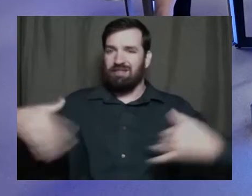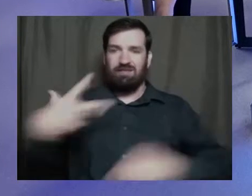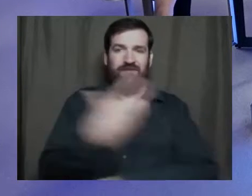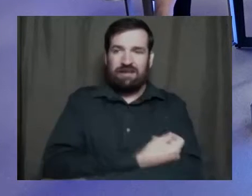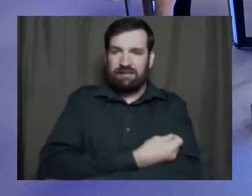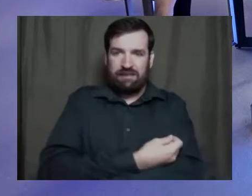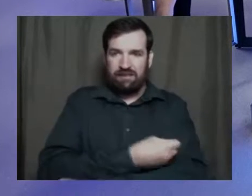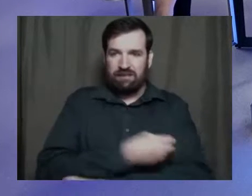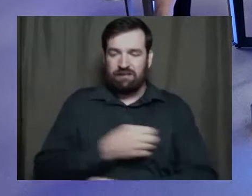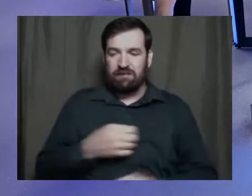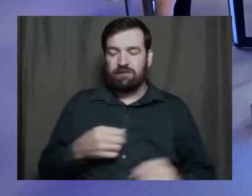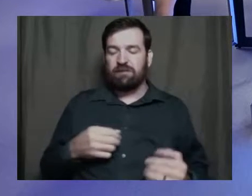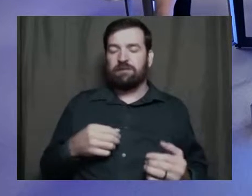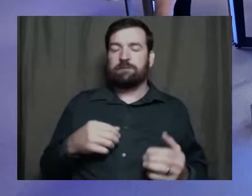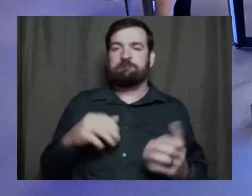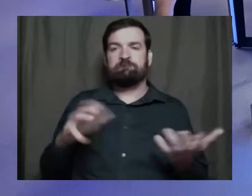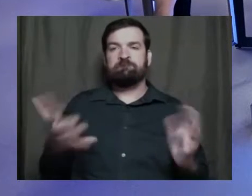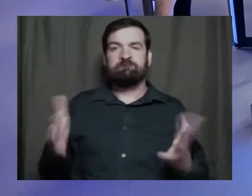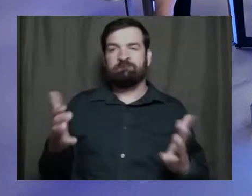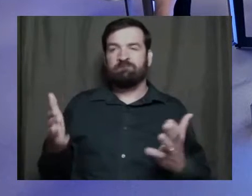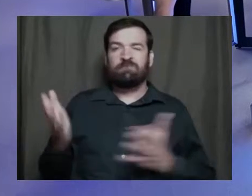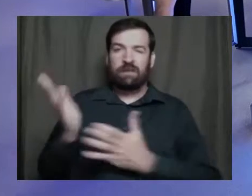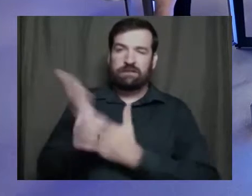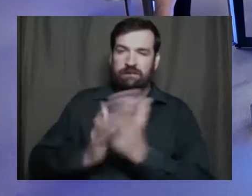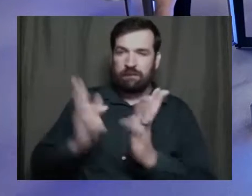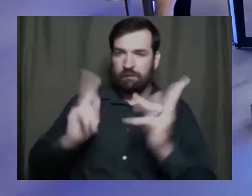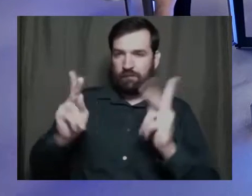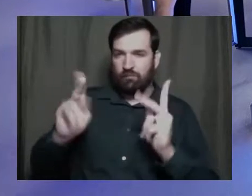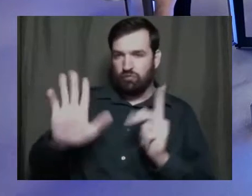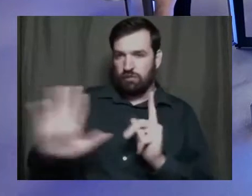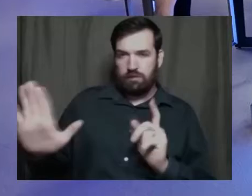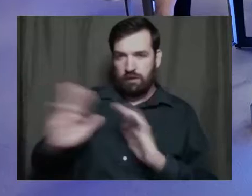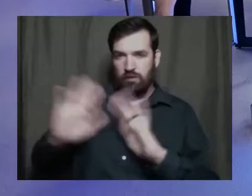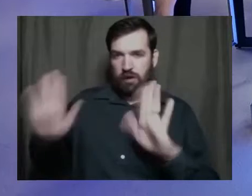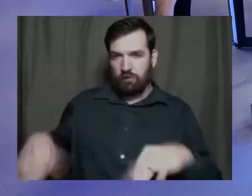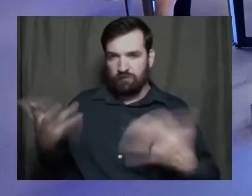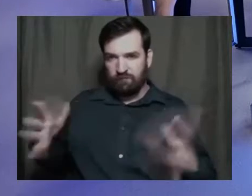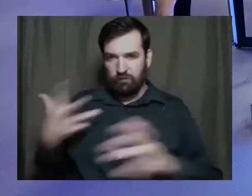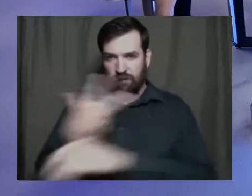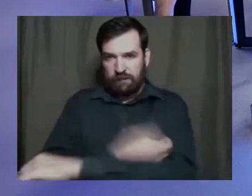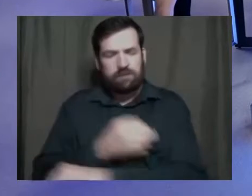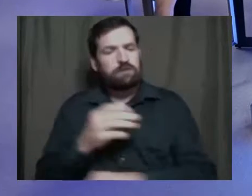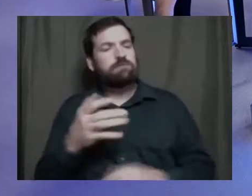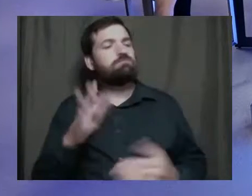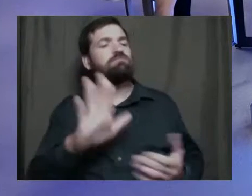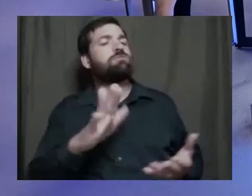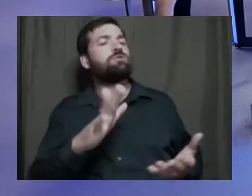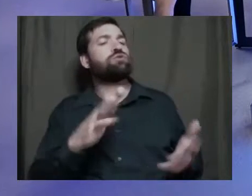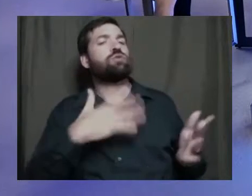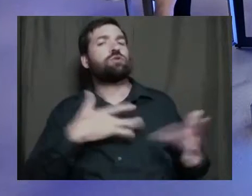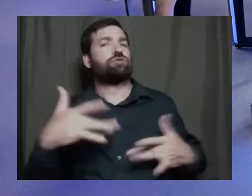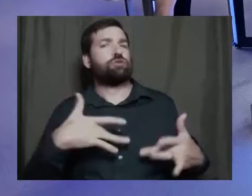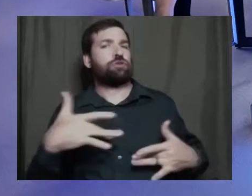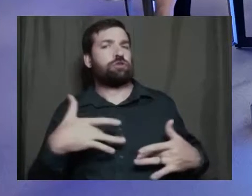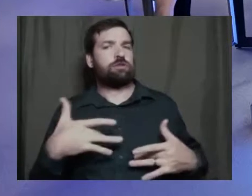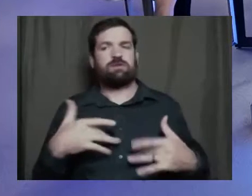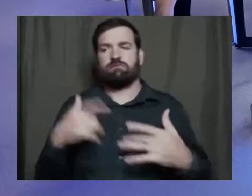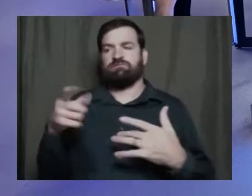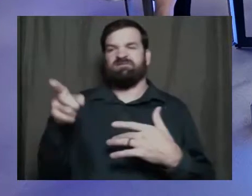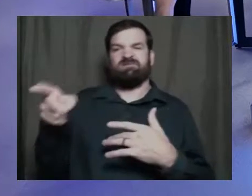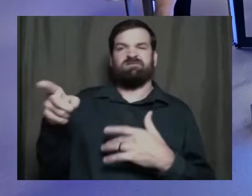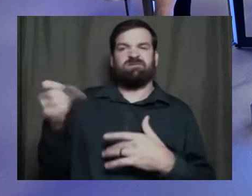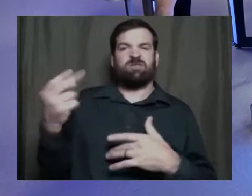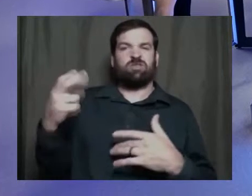of partially people at her house are vaccinated, and I just asked the question. I said, what are your concerns? And she listed off a bunch of them, trying to